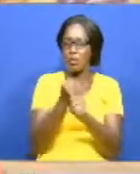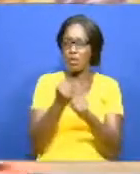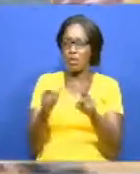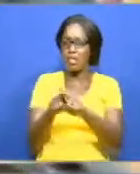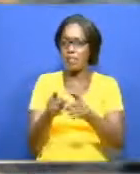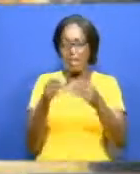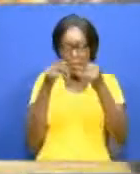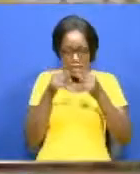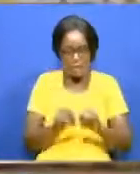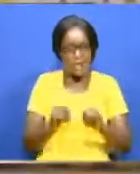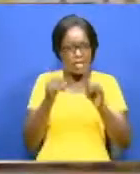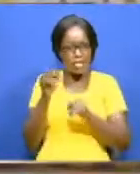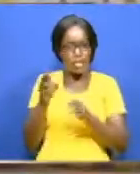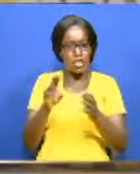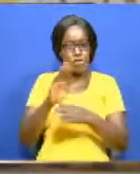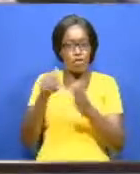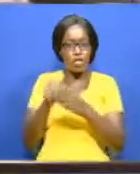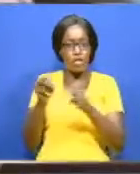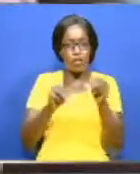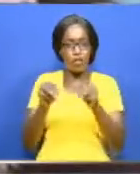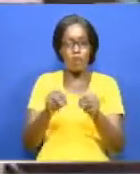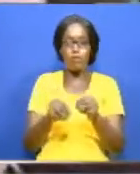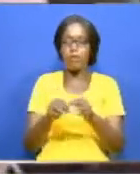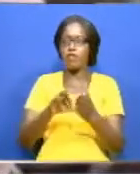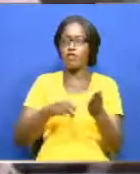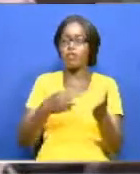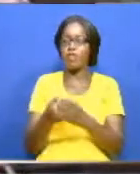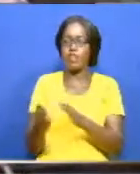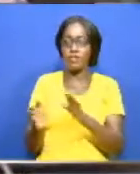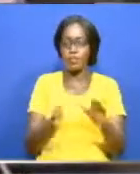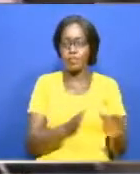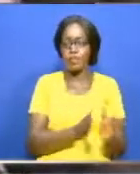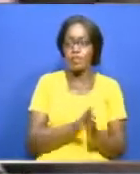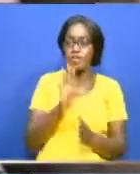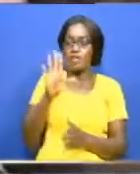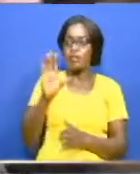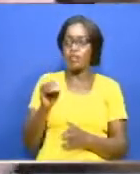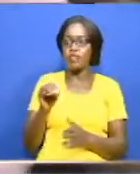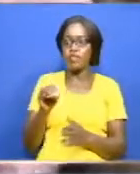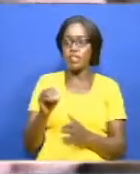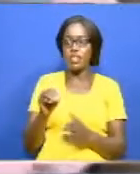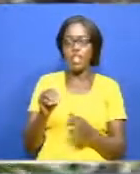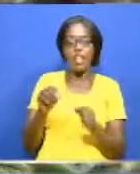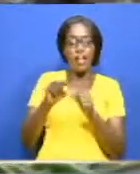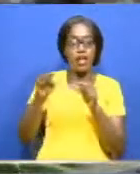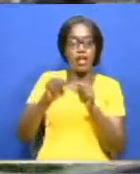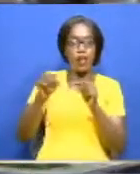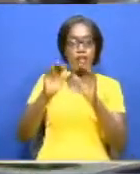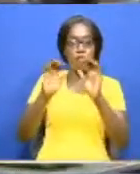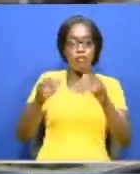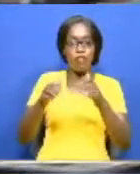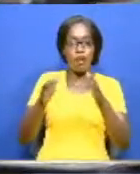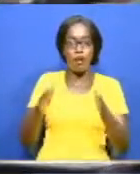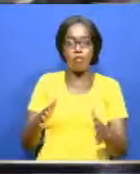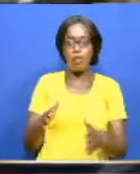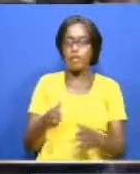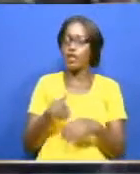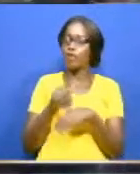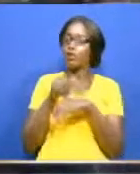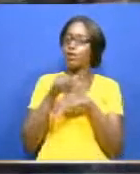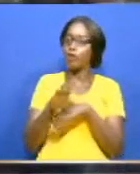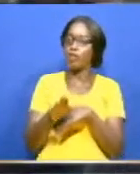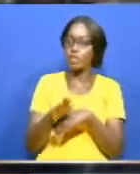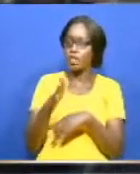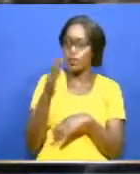Attempts to reach the management were, however, futile. Elsewhere, at least 50 French beans farmers in Laikipia County are staring at losses in excess